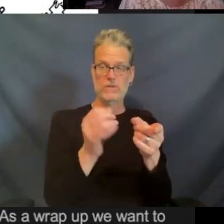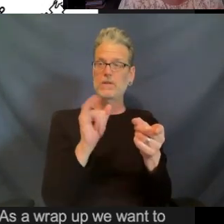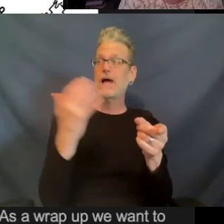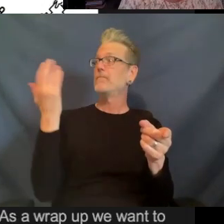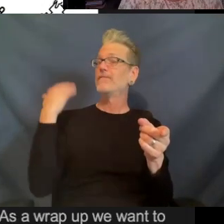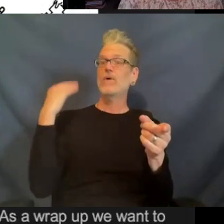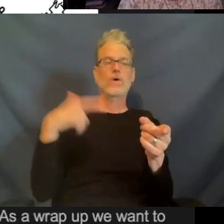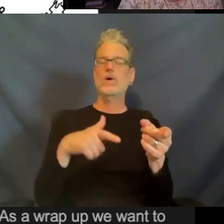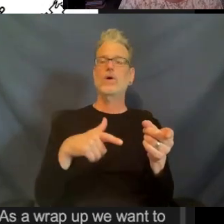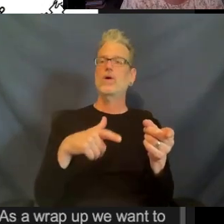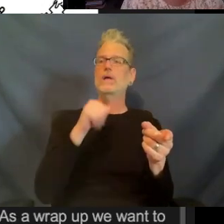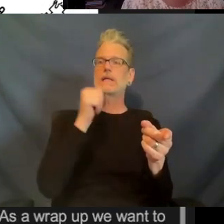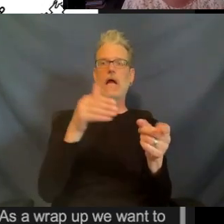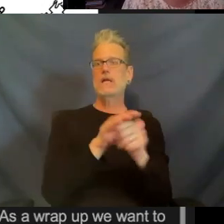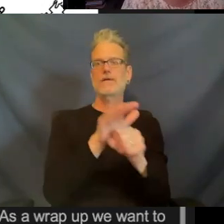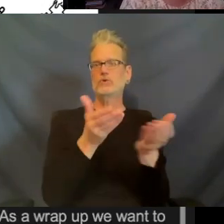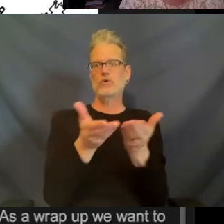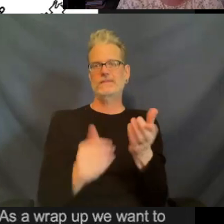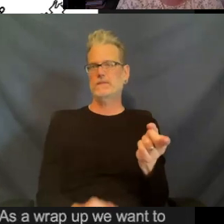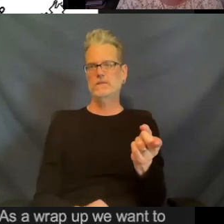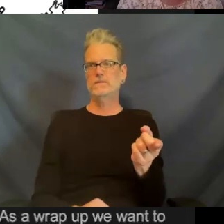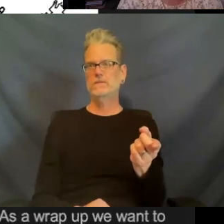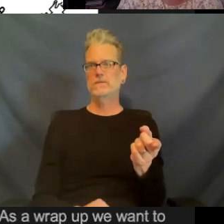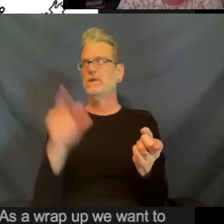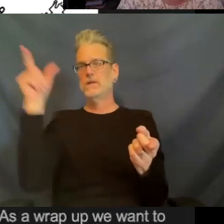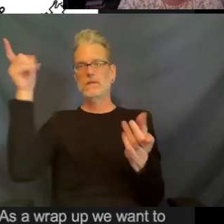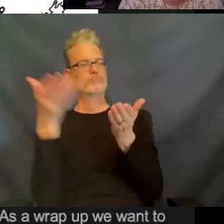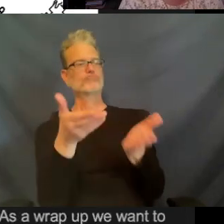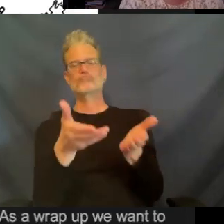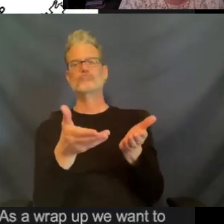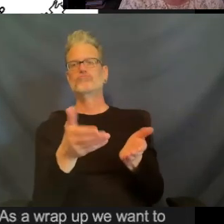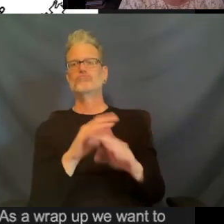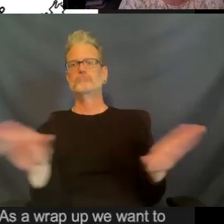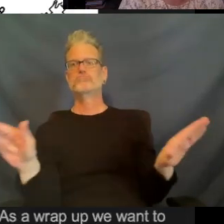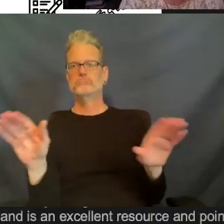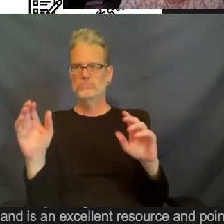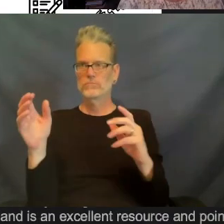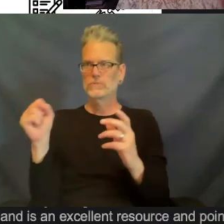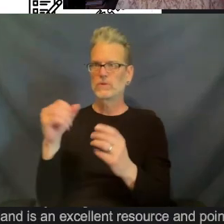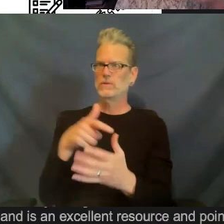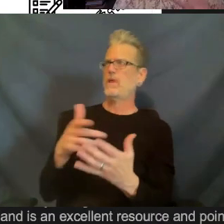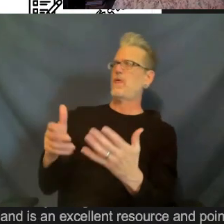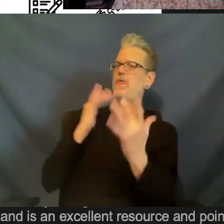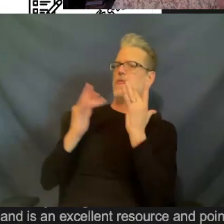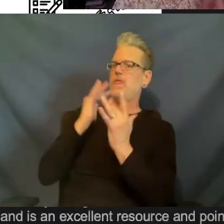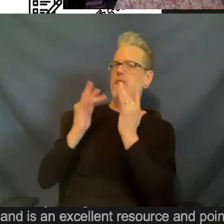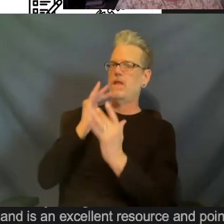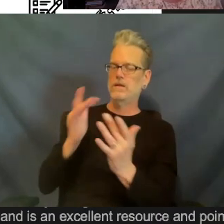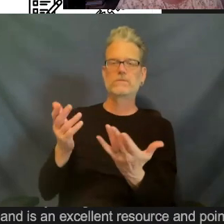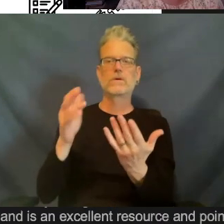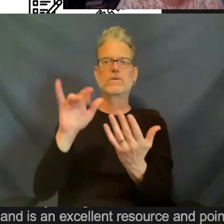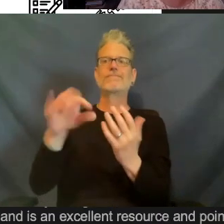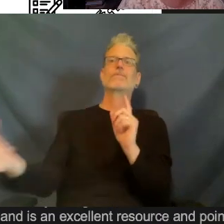our federal agencies, including the Forest Service. And so if you go back to